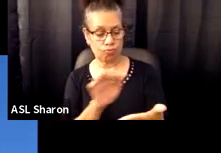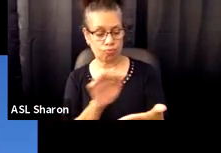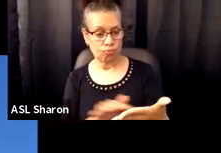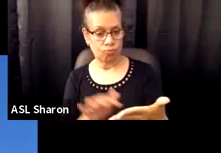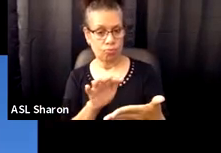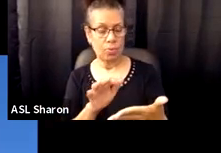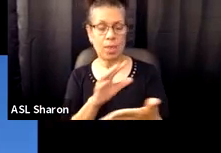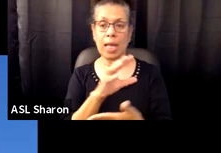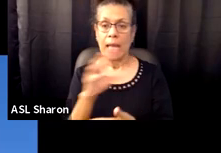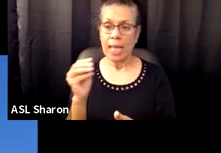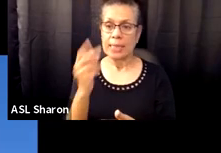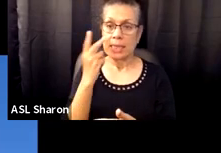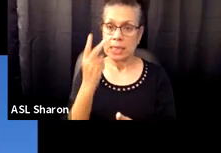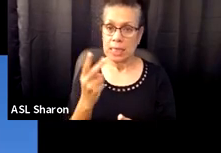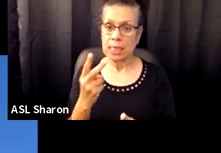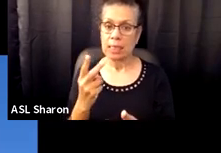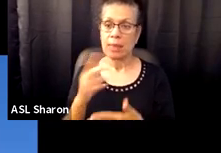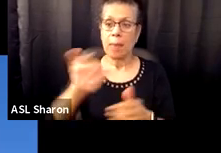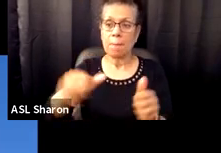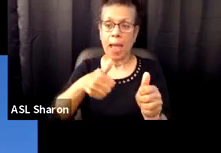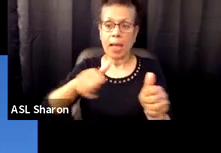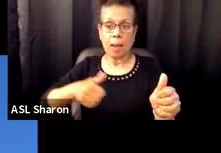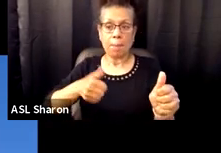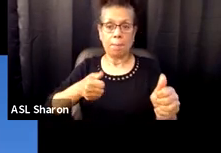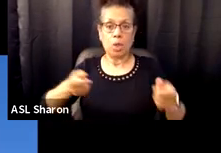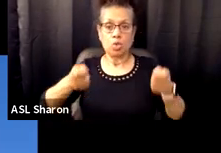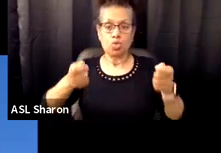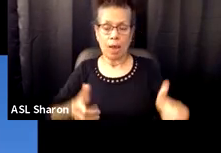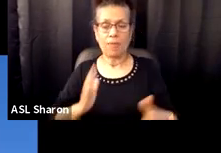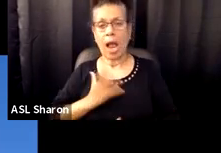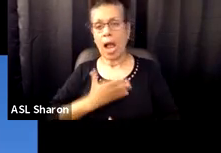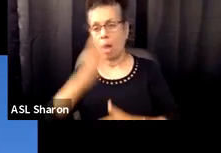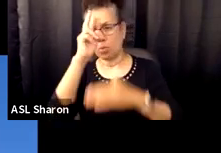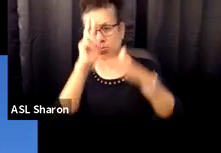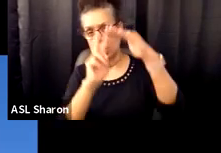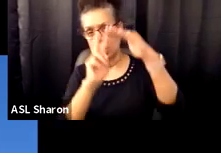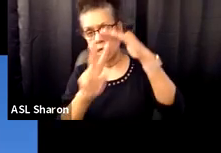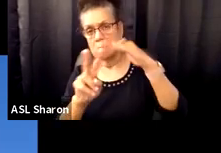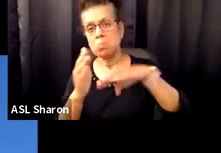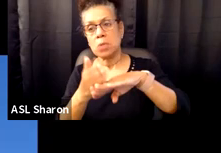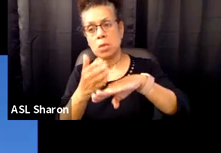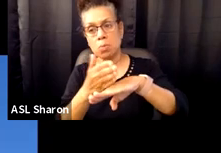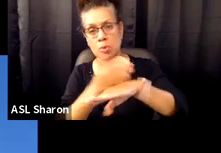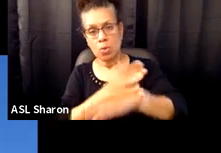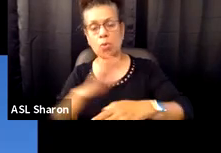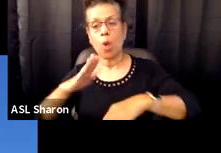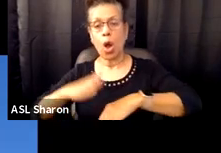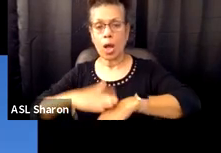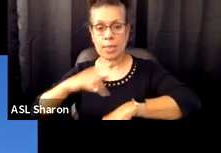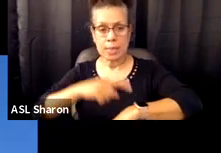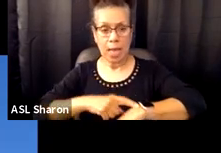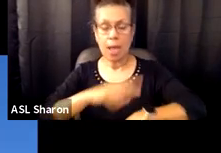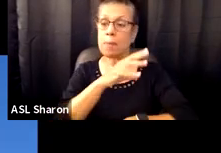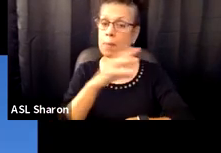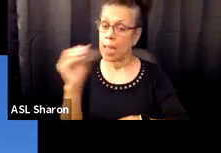carefully reviewing the current complement of backup bus drivers are projections for continued improvement in on-time performance as well as